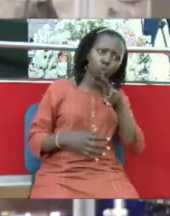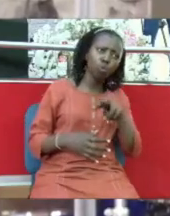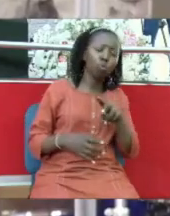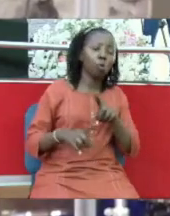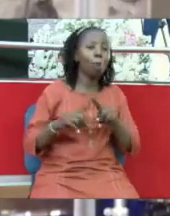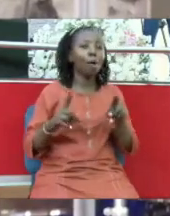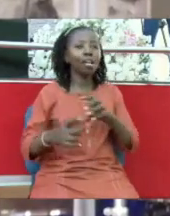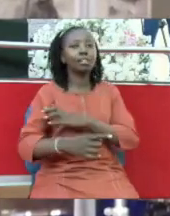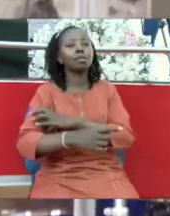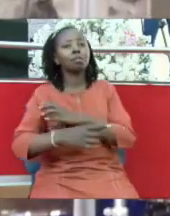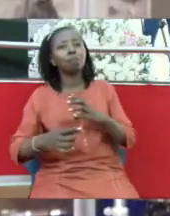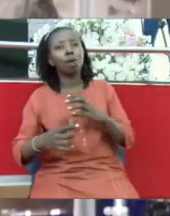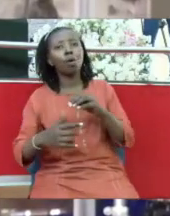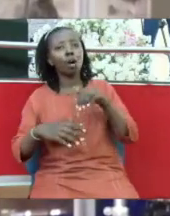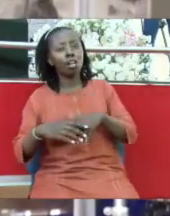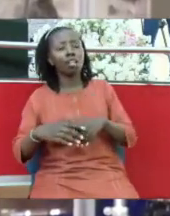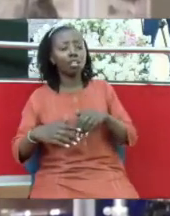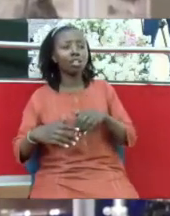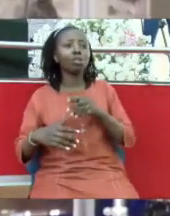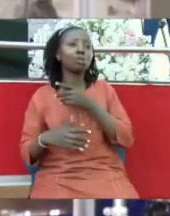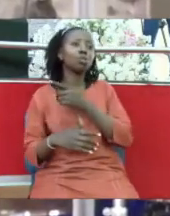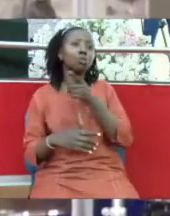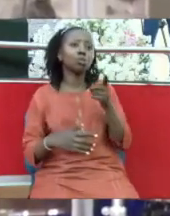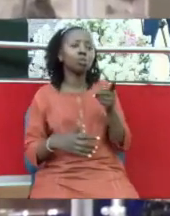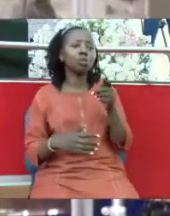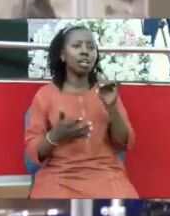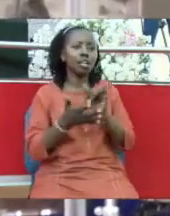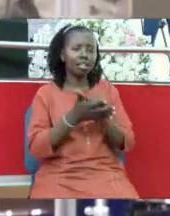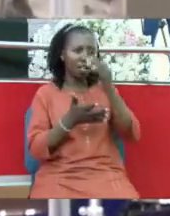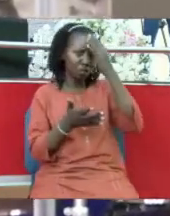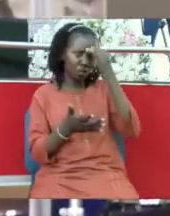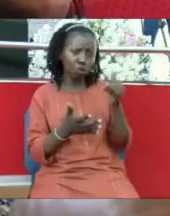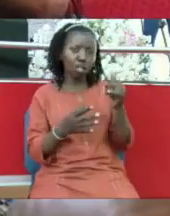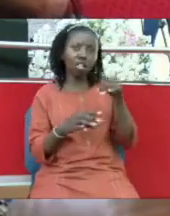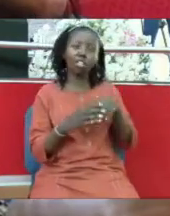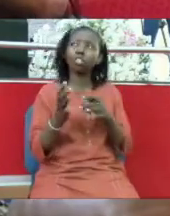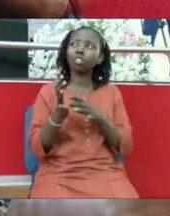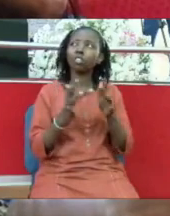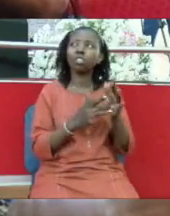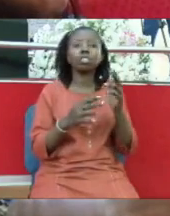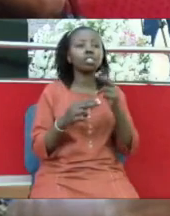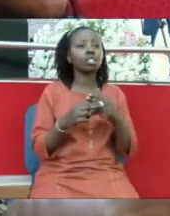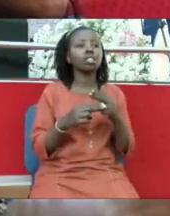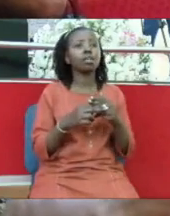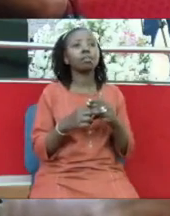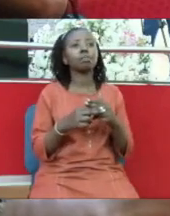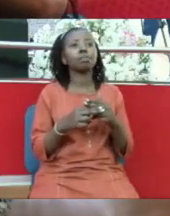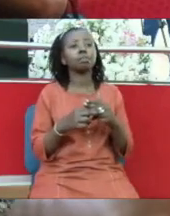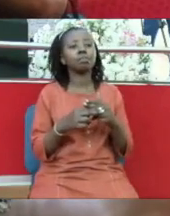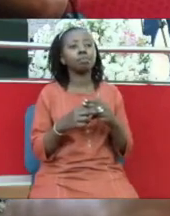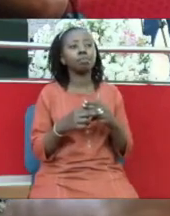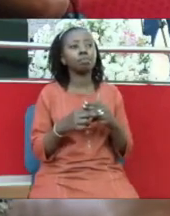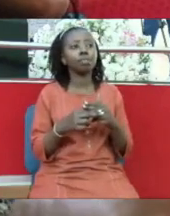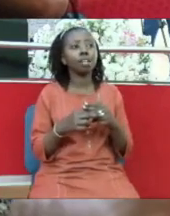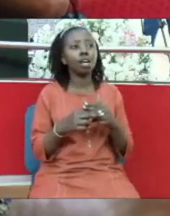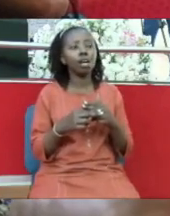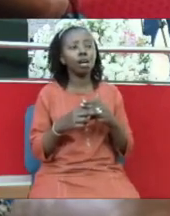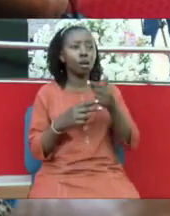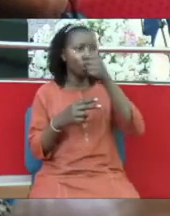power behind us. And that's why we can, in the name of Jesus, because we are connected to